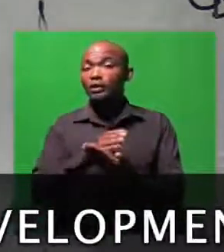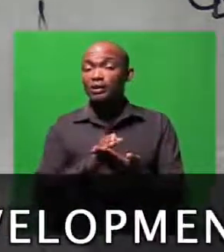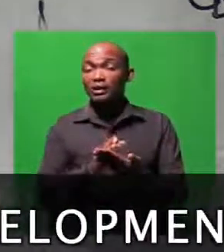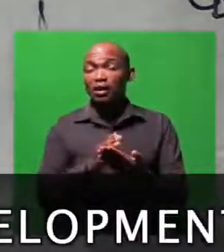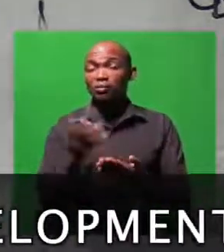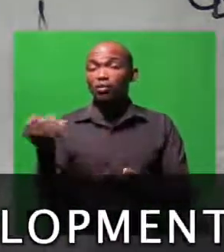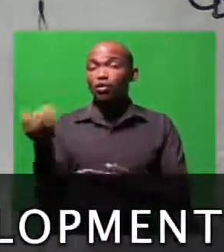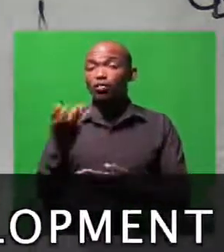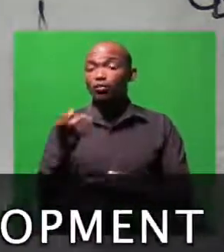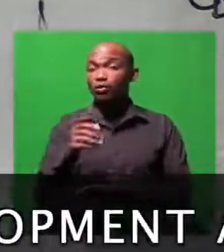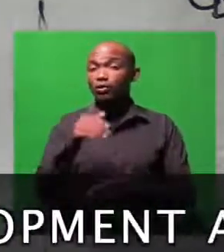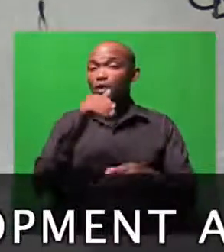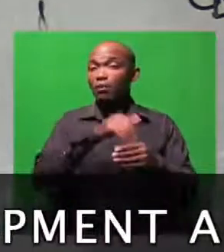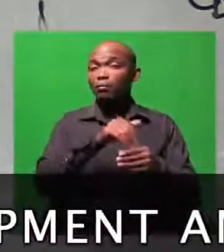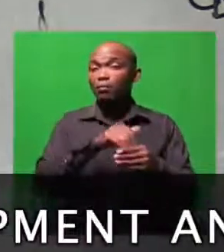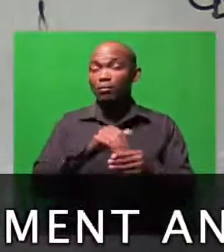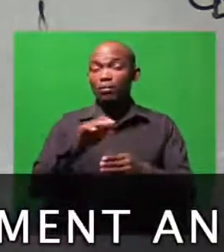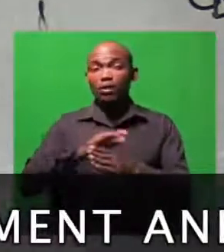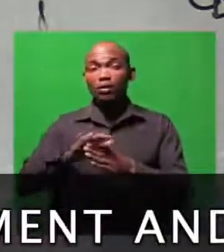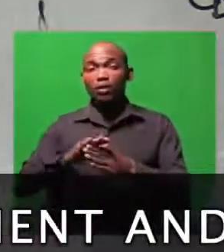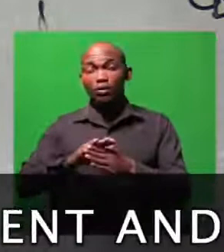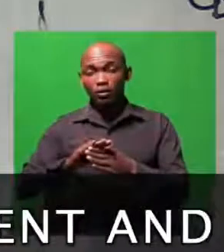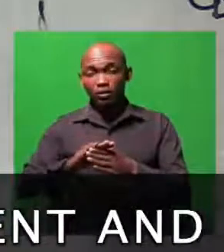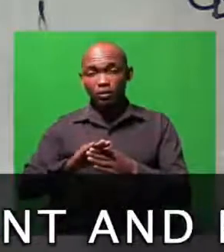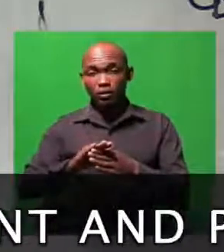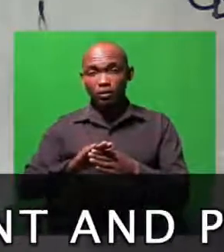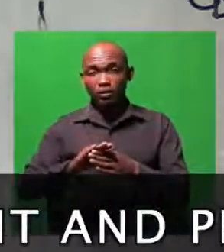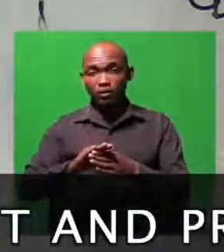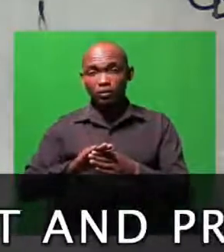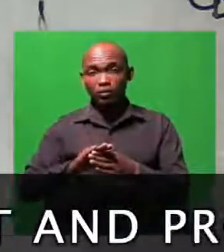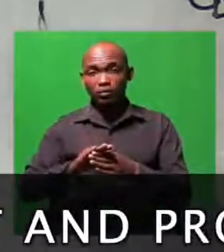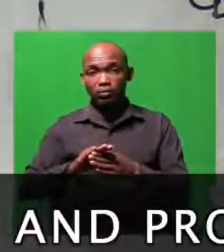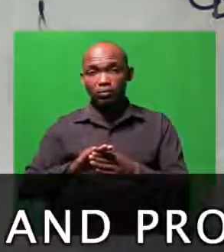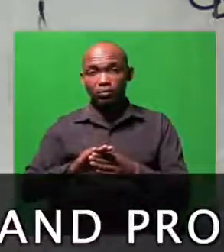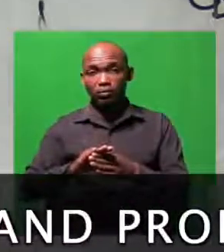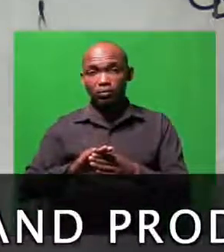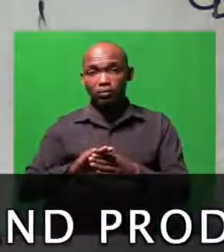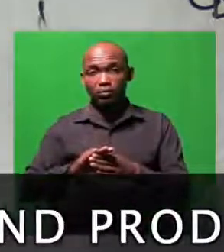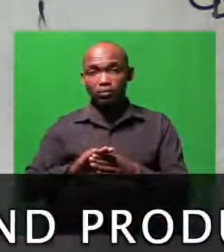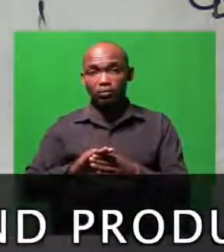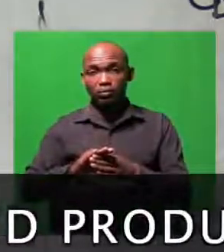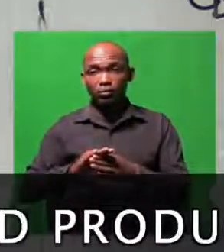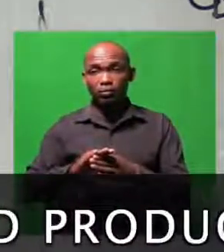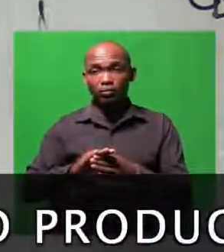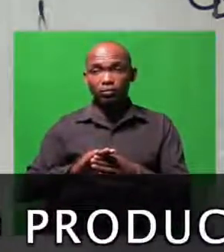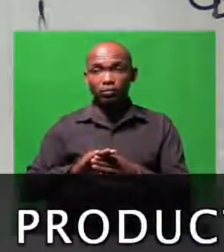Or some community members used wooden tools.